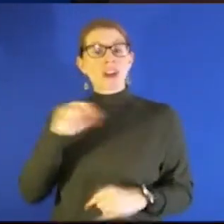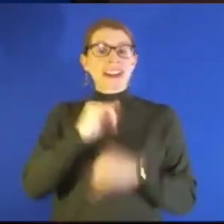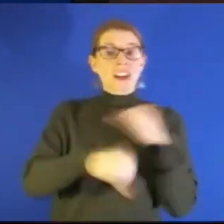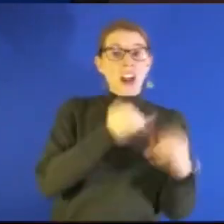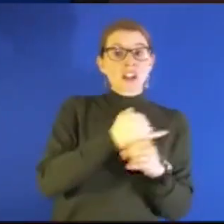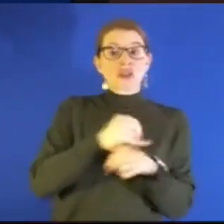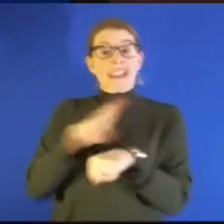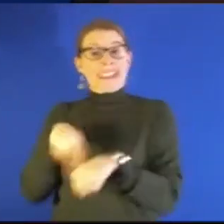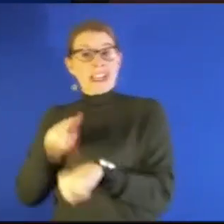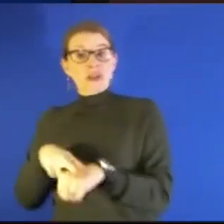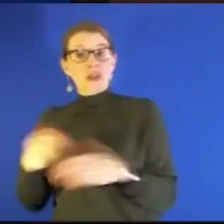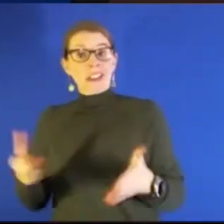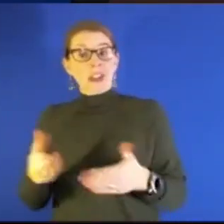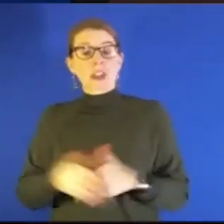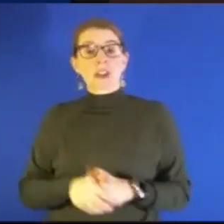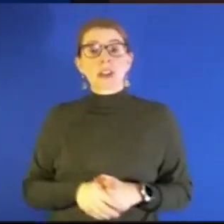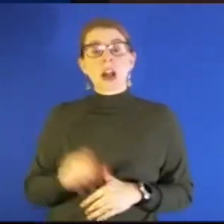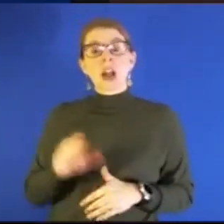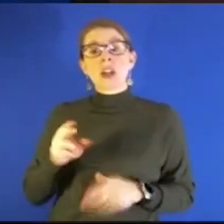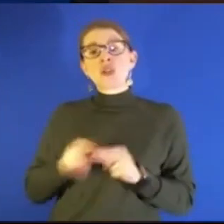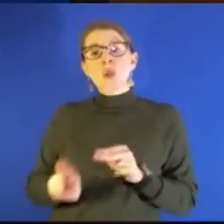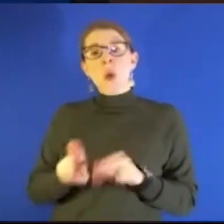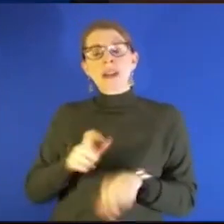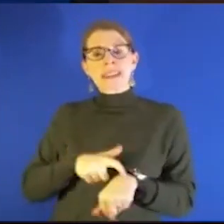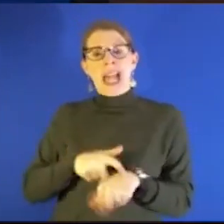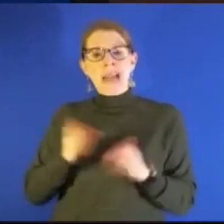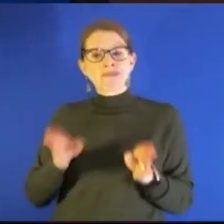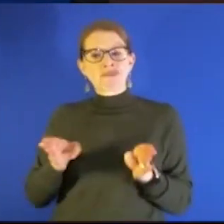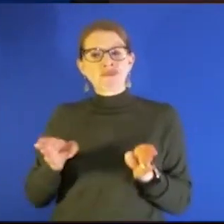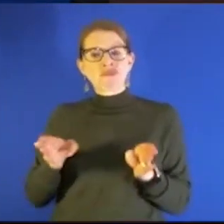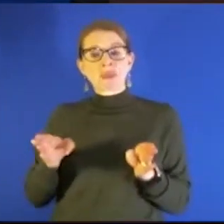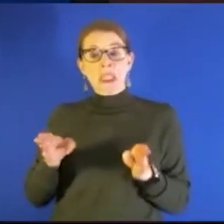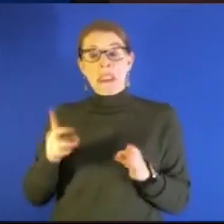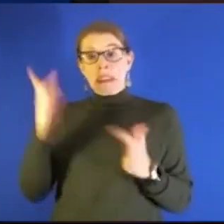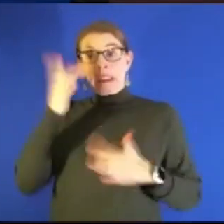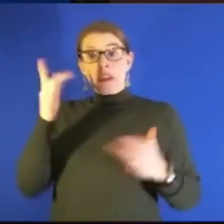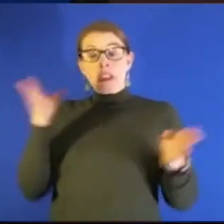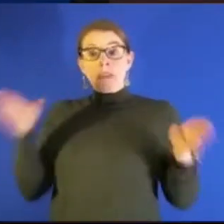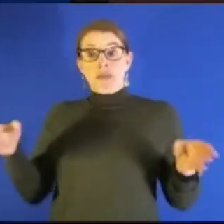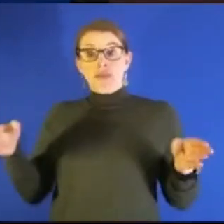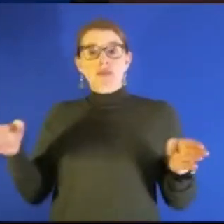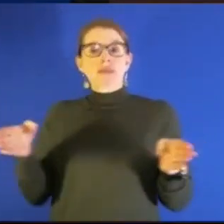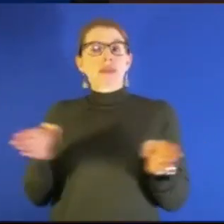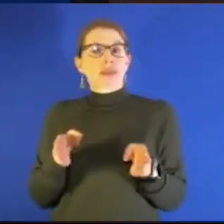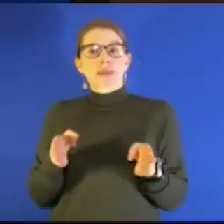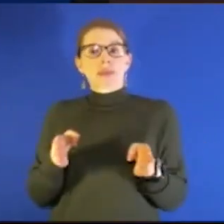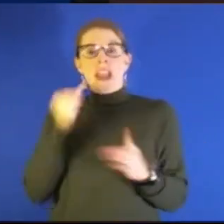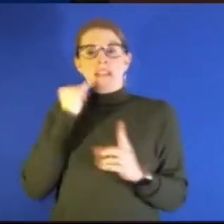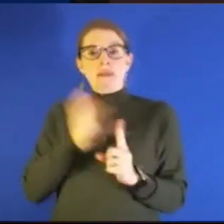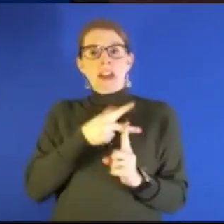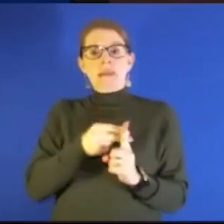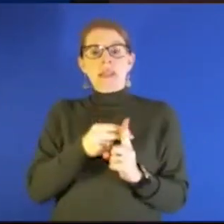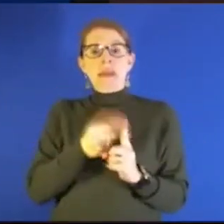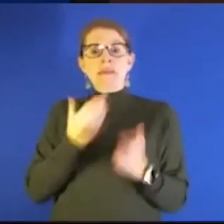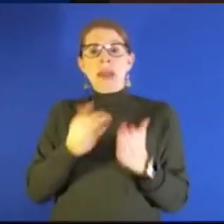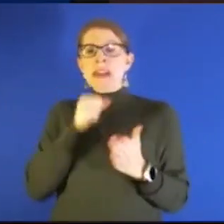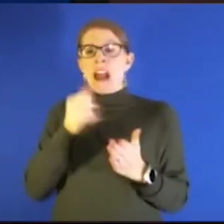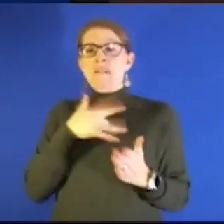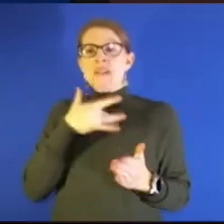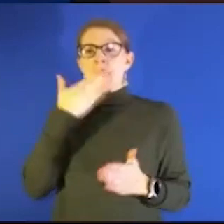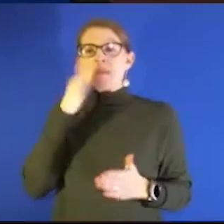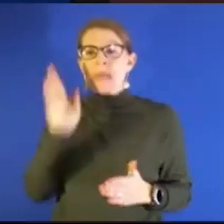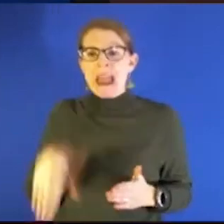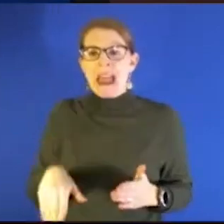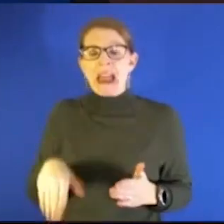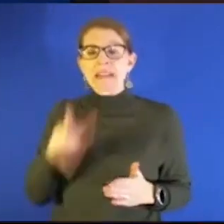It tends to have a little shorter length of illness. Especially if you're vaccinated, you may not feel as bad as you did with the Delta variant. Those are true